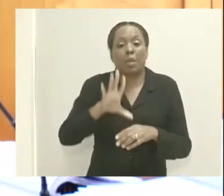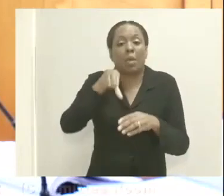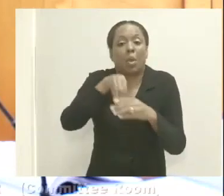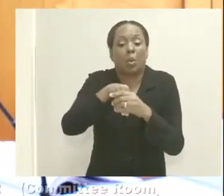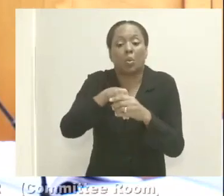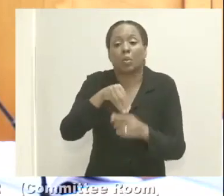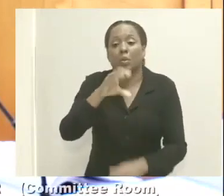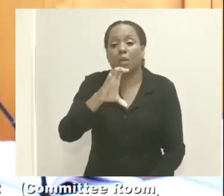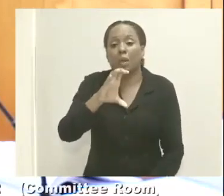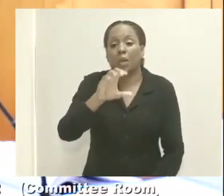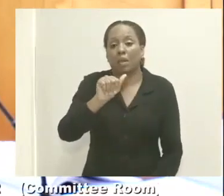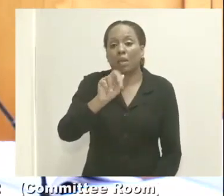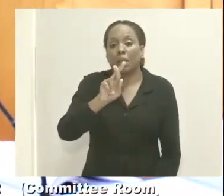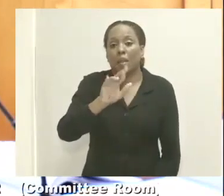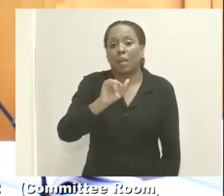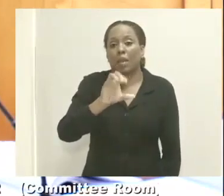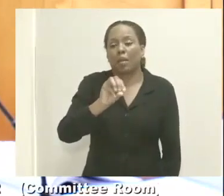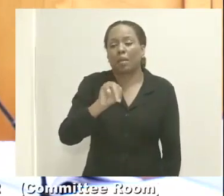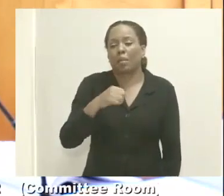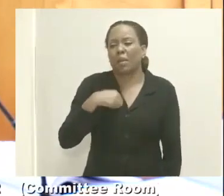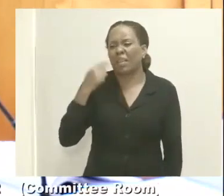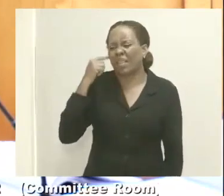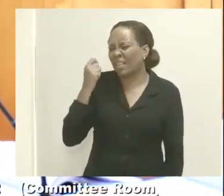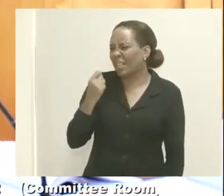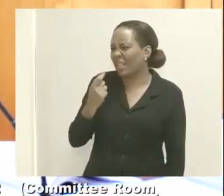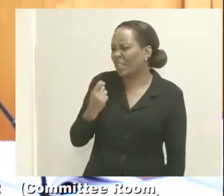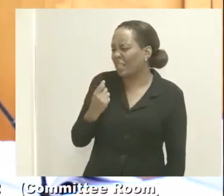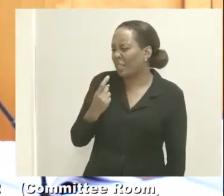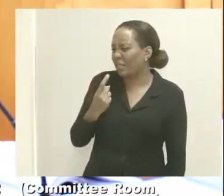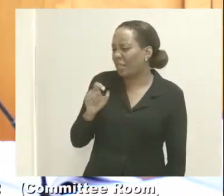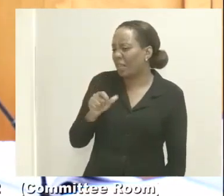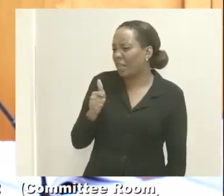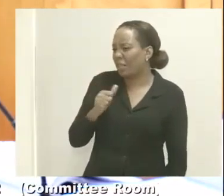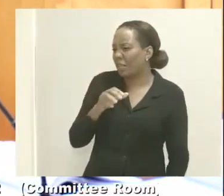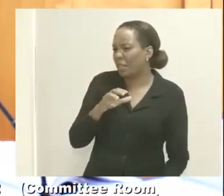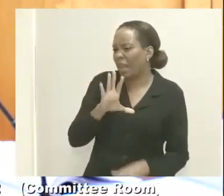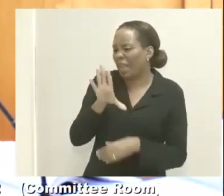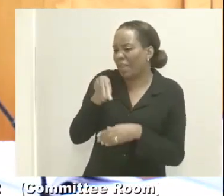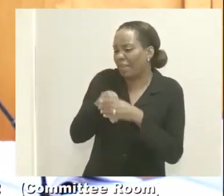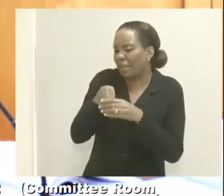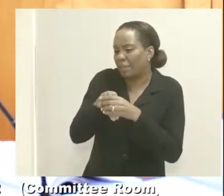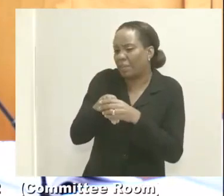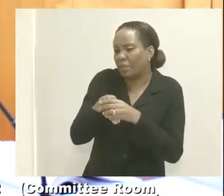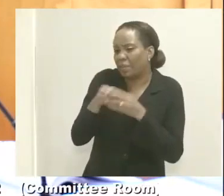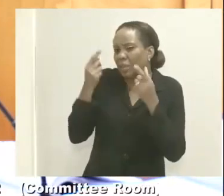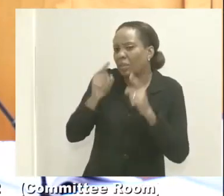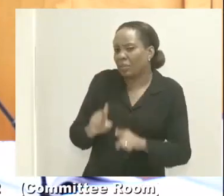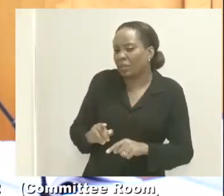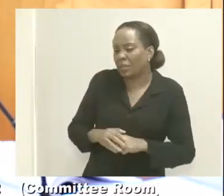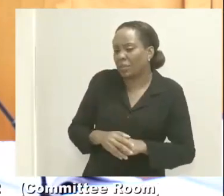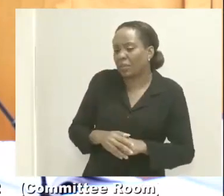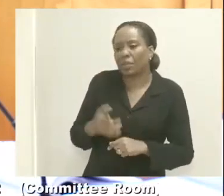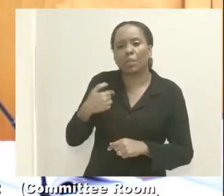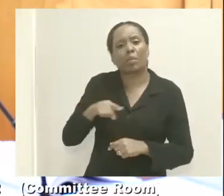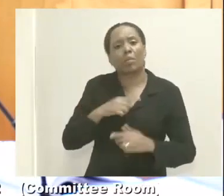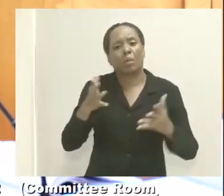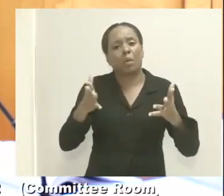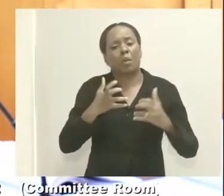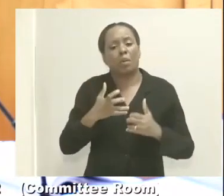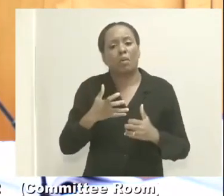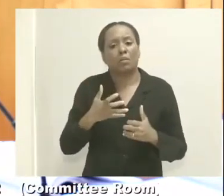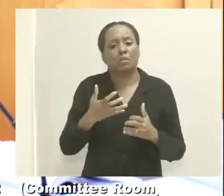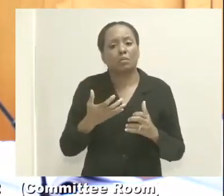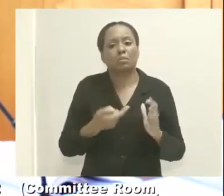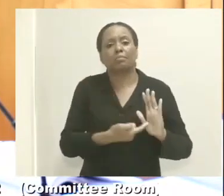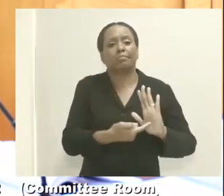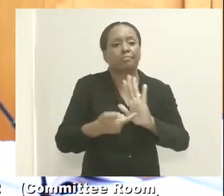We have 11 bilateral investment treaties, and we intend to roll out as many